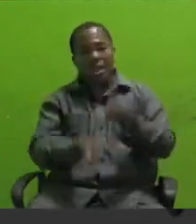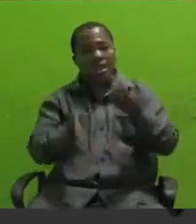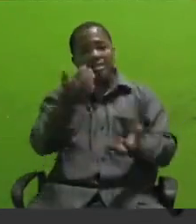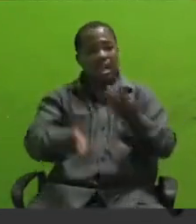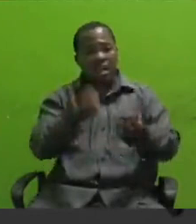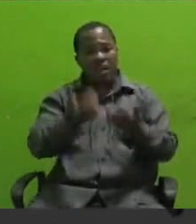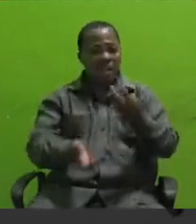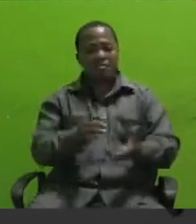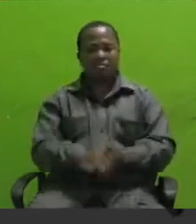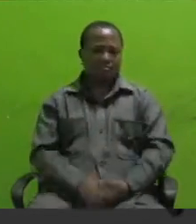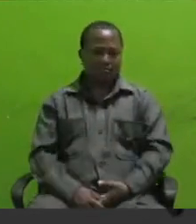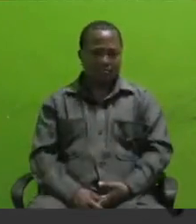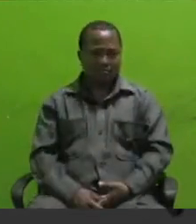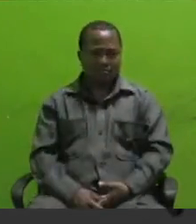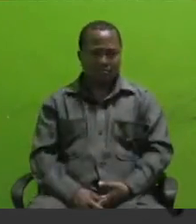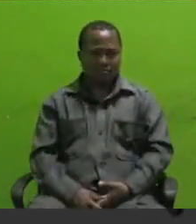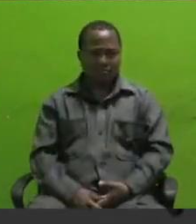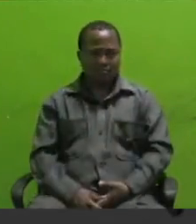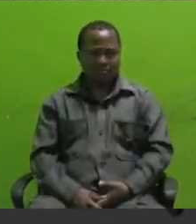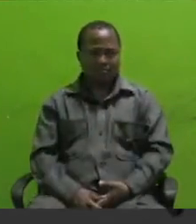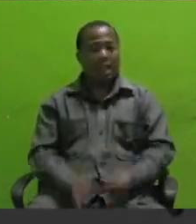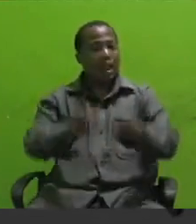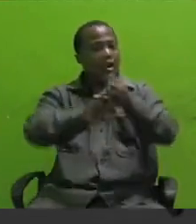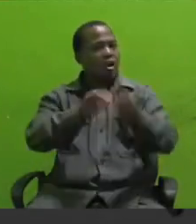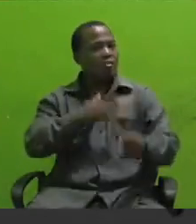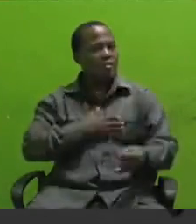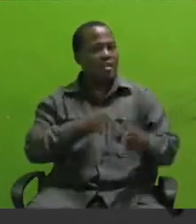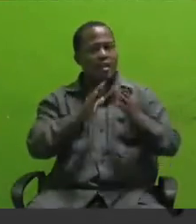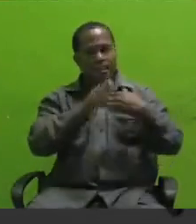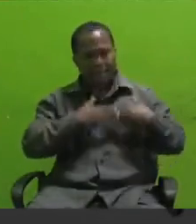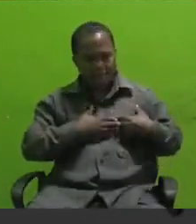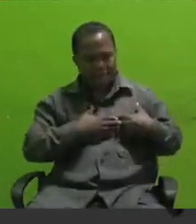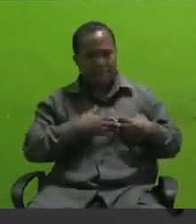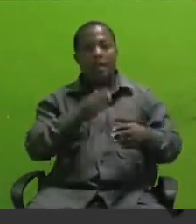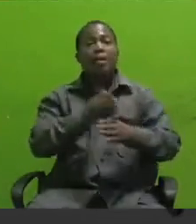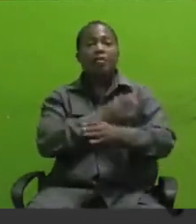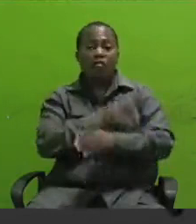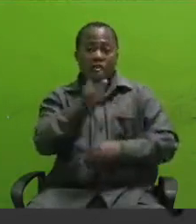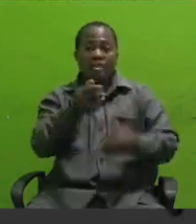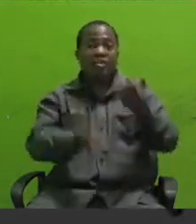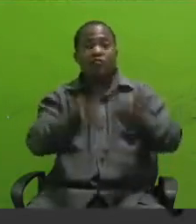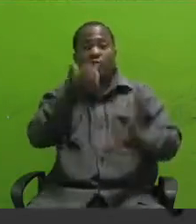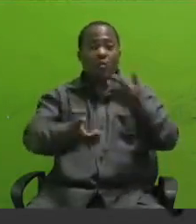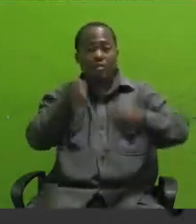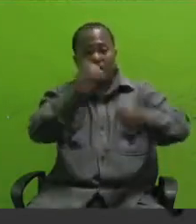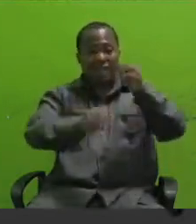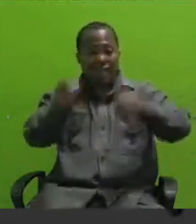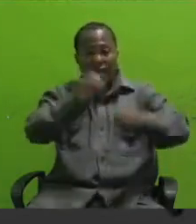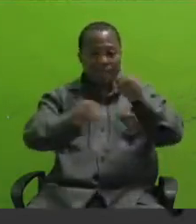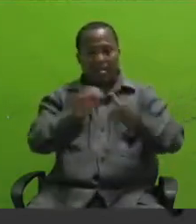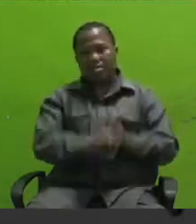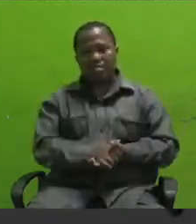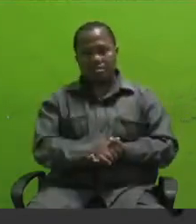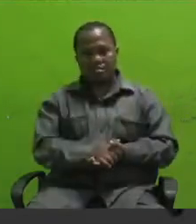fire. Dear friend, before you work with flammable chemicals, tie back loose